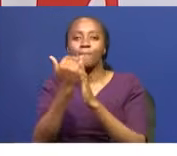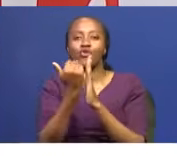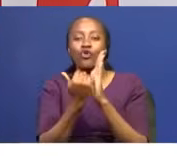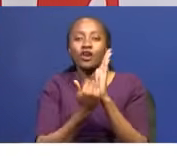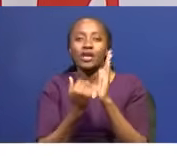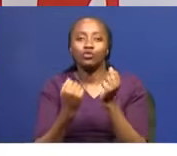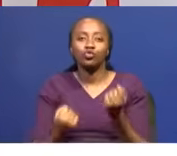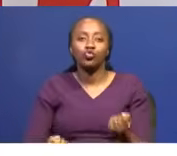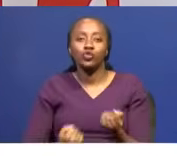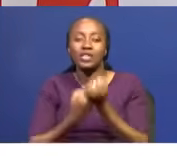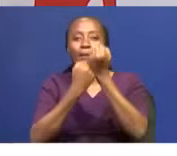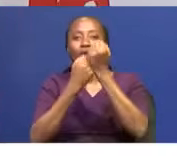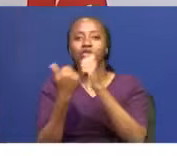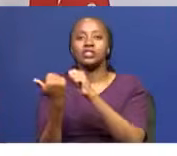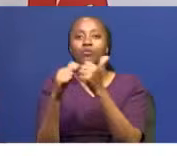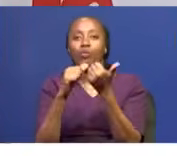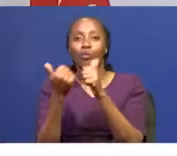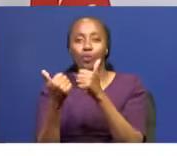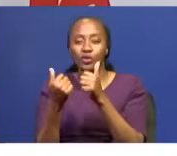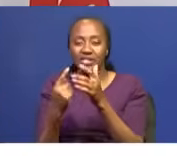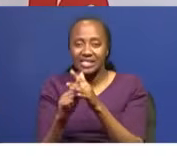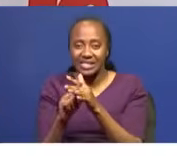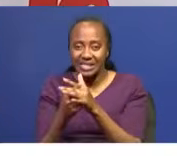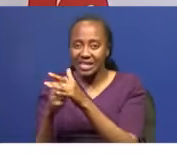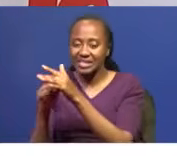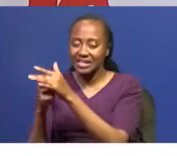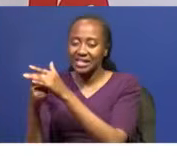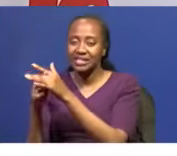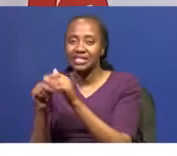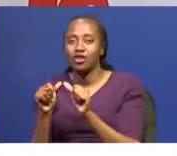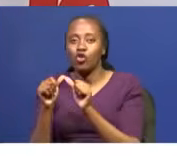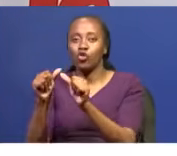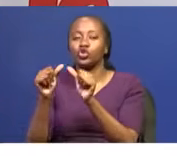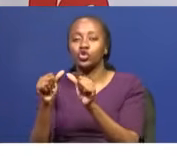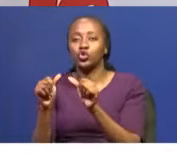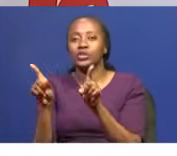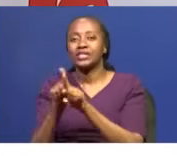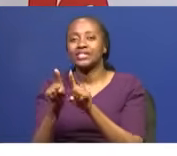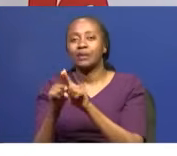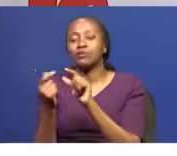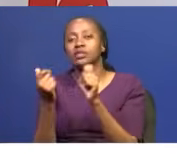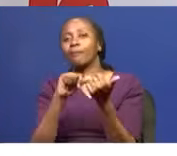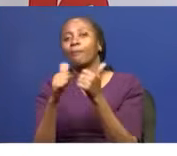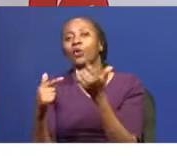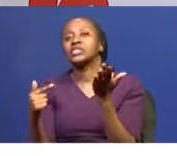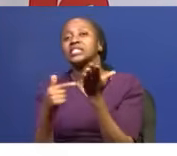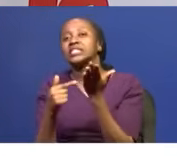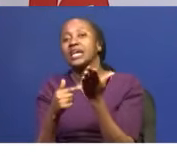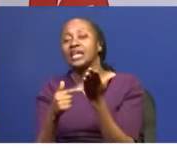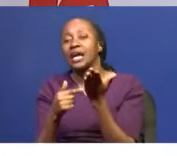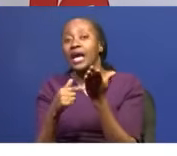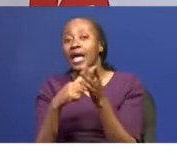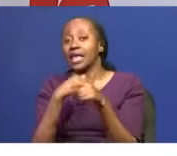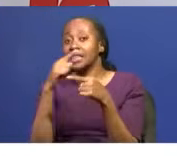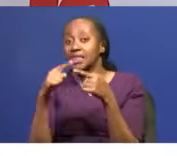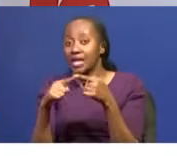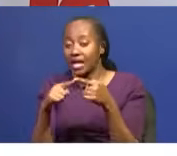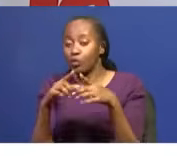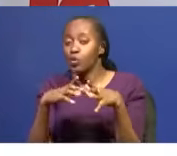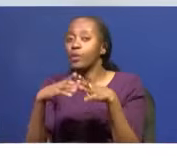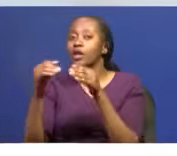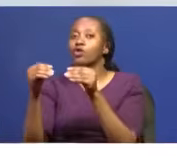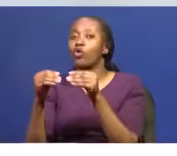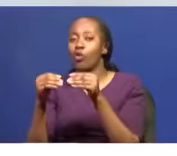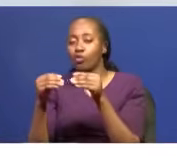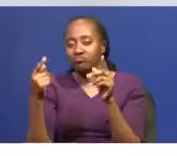support the sports startups in this country and sport techs in this country, and we'll be able to go to the grassroots